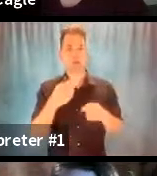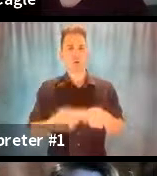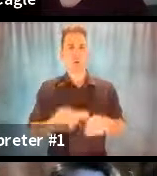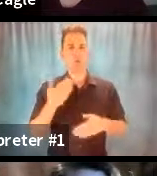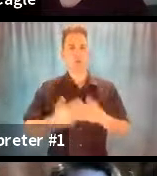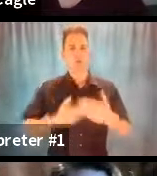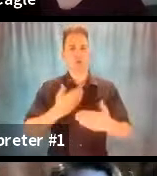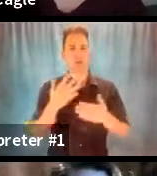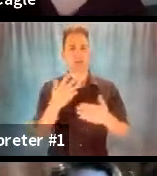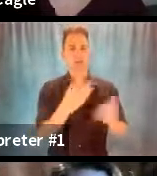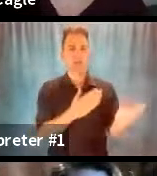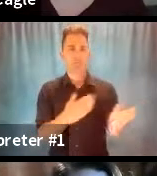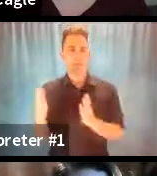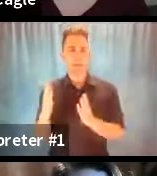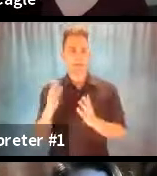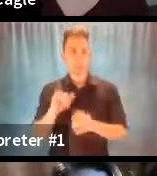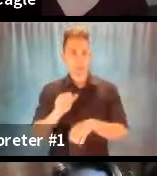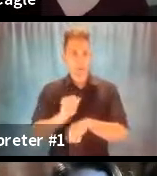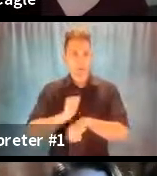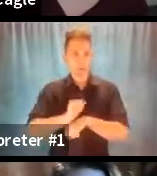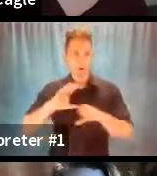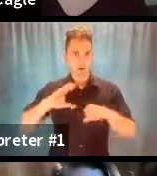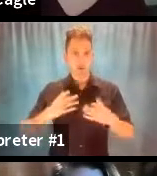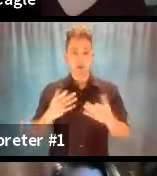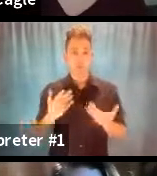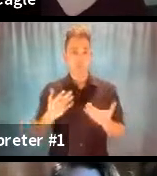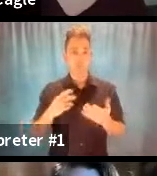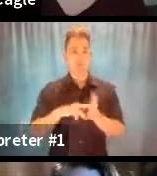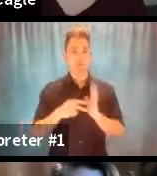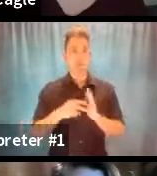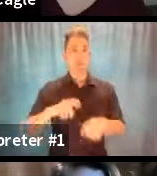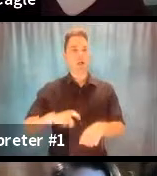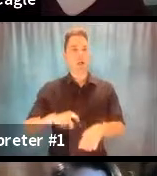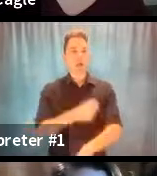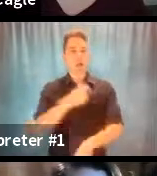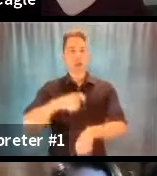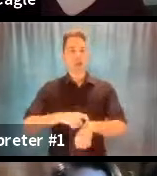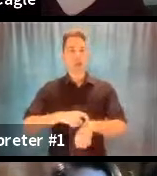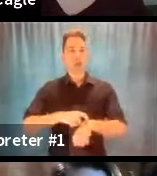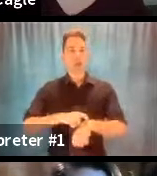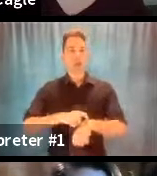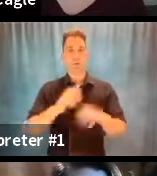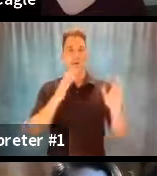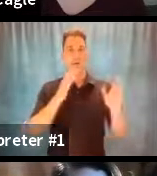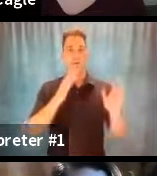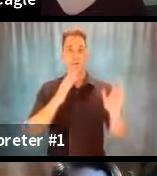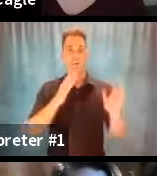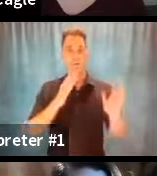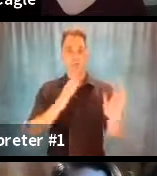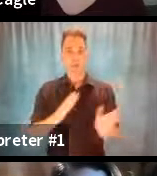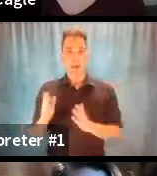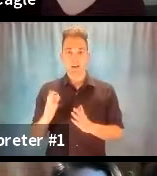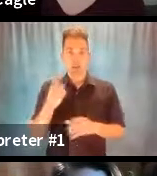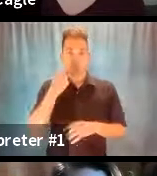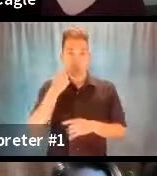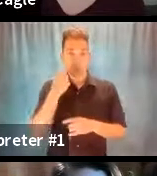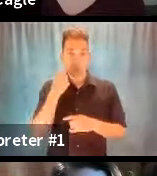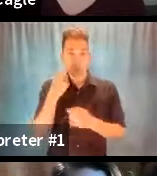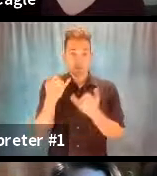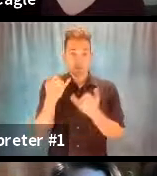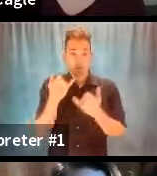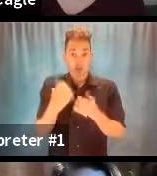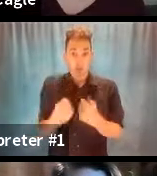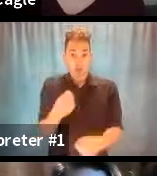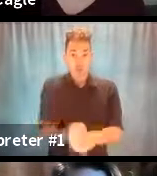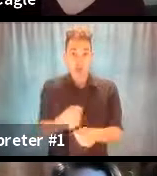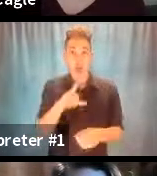Group. This is long-term planning. This year, our organization, just this year, 2021, we've